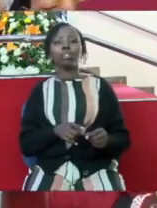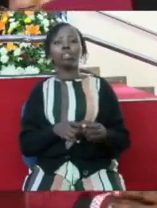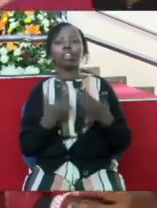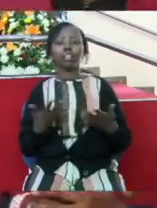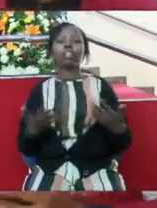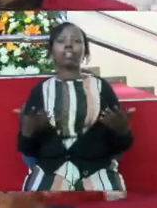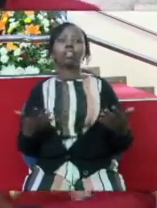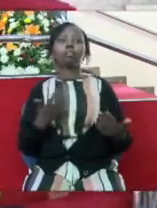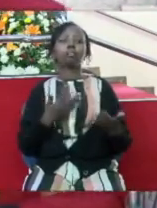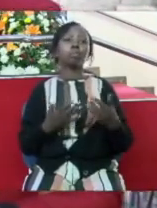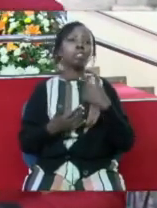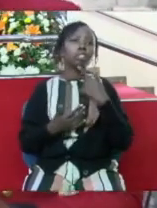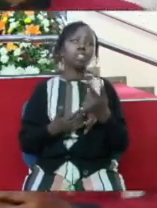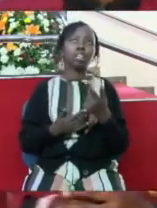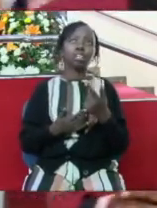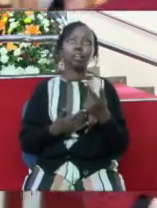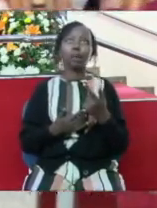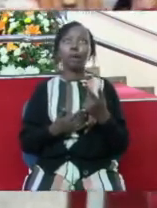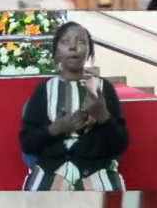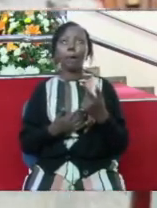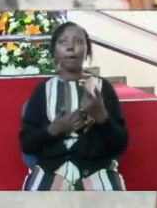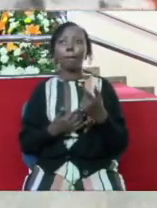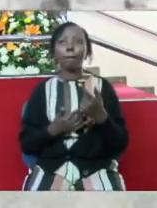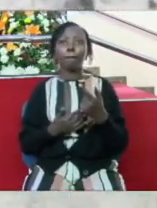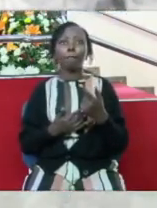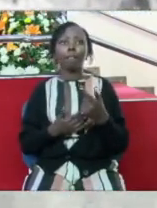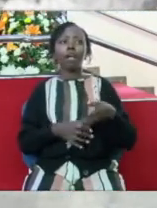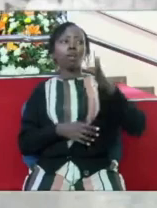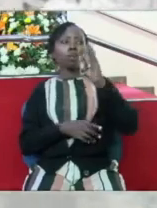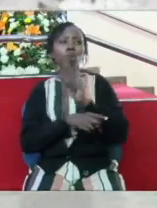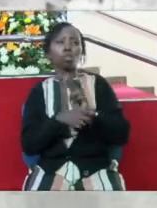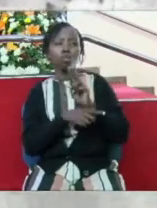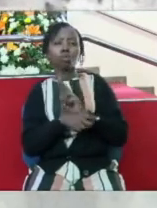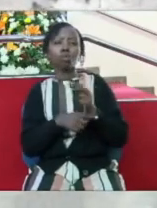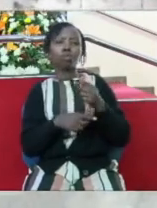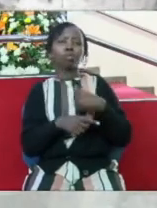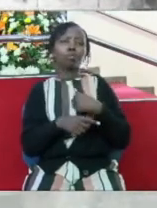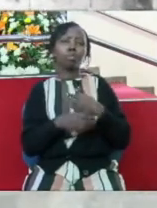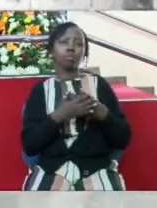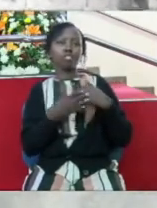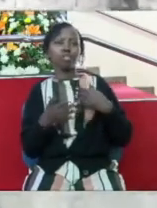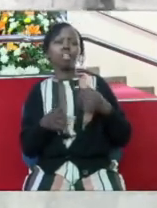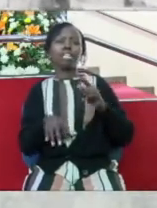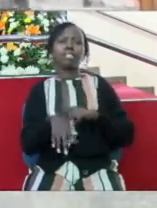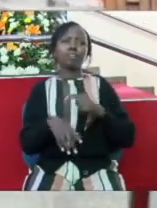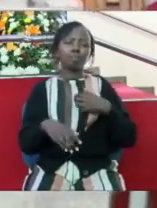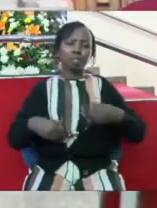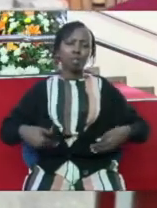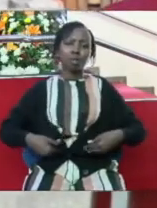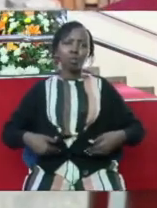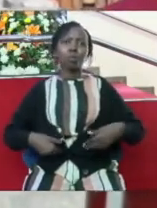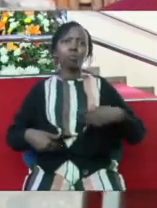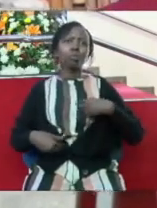God used to use me. Seme kama kwamba nilikuwa natumiwa na Mungu. When I was young, I went for keshas. God used me. Wakati